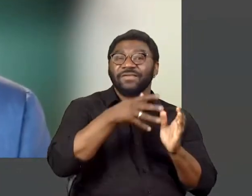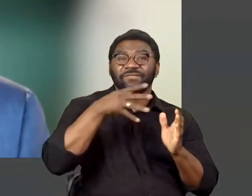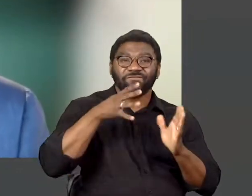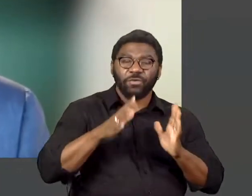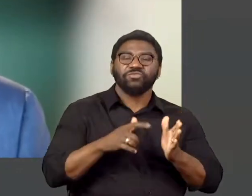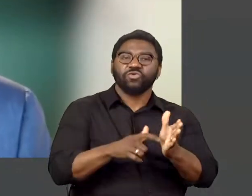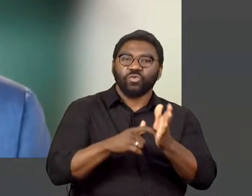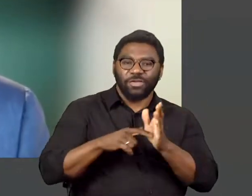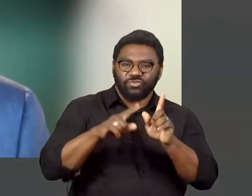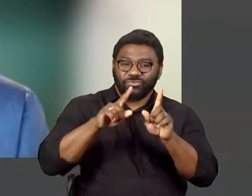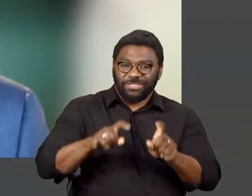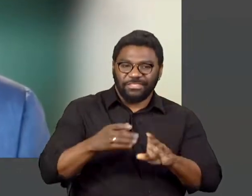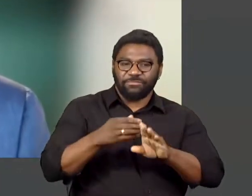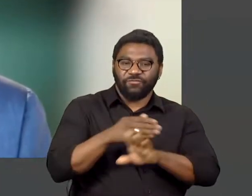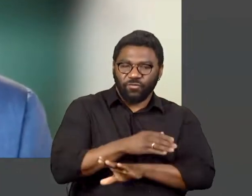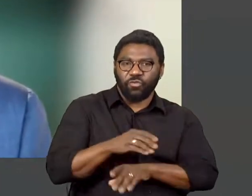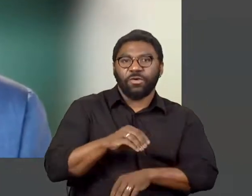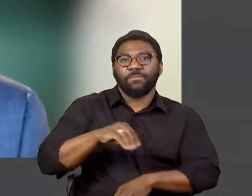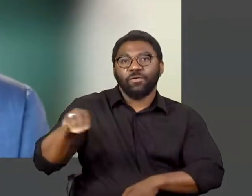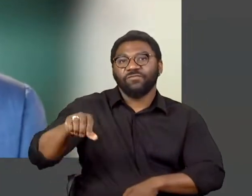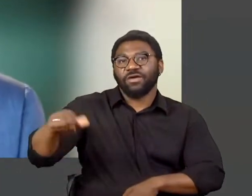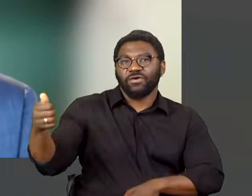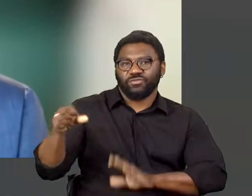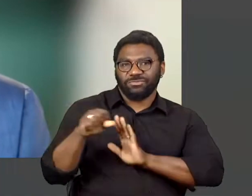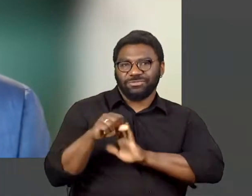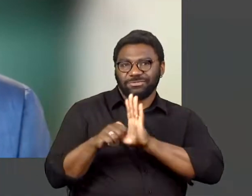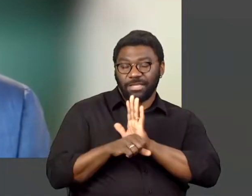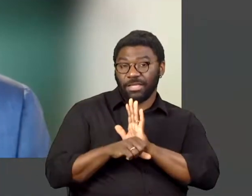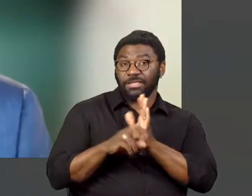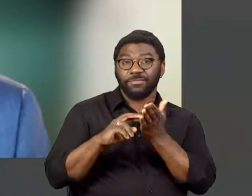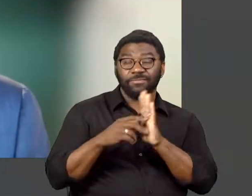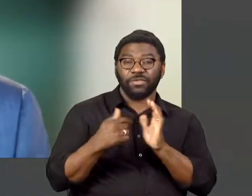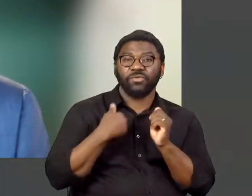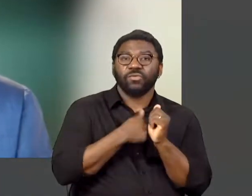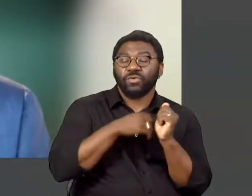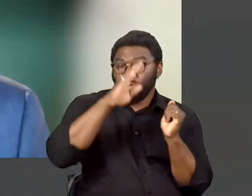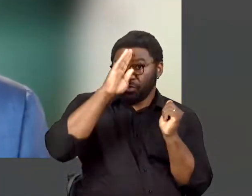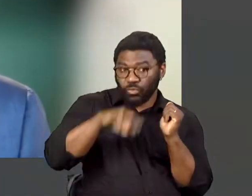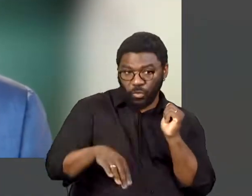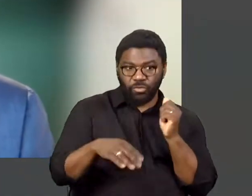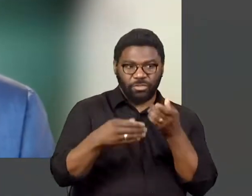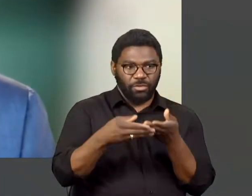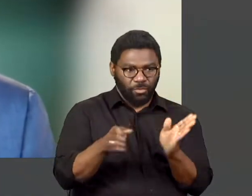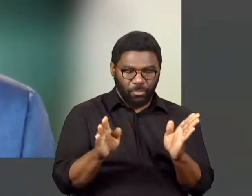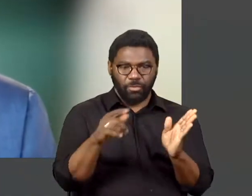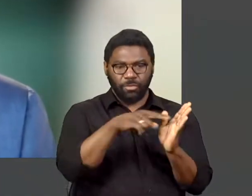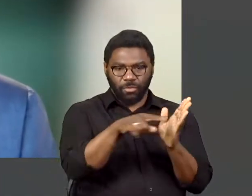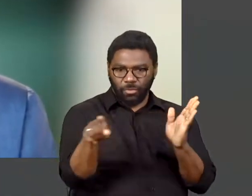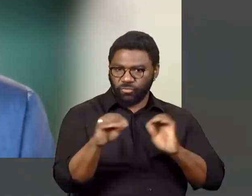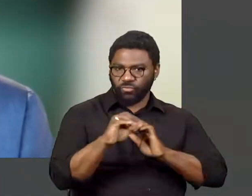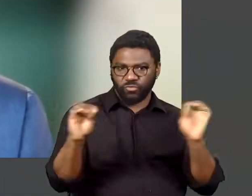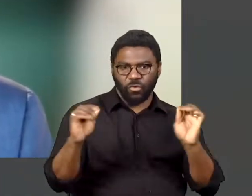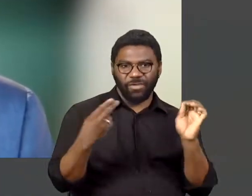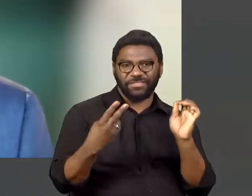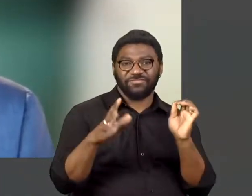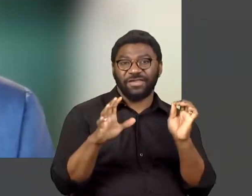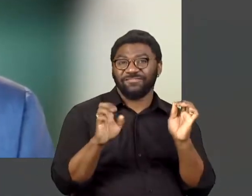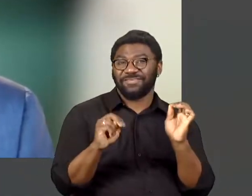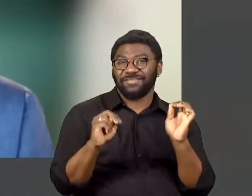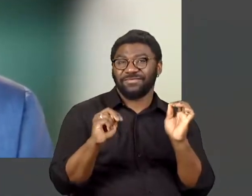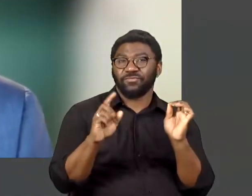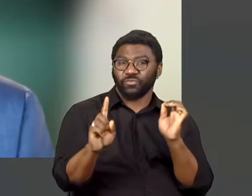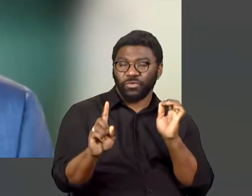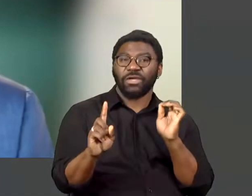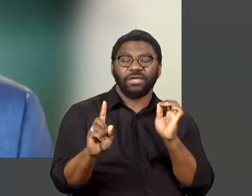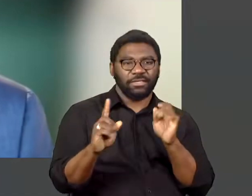their cows before moving them across state lines so that we know those cows are H5N1 free and don't pose a risk to any